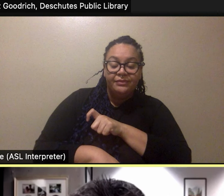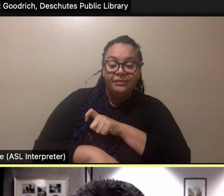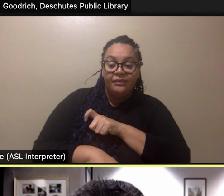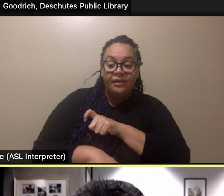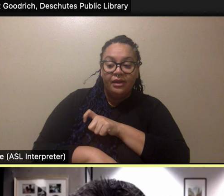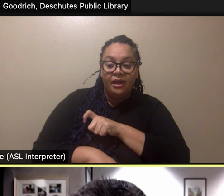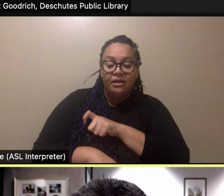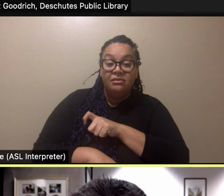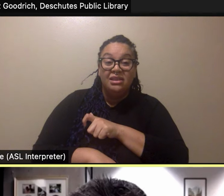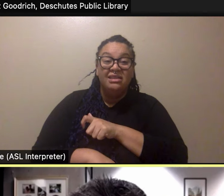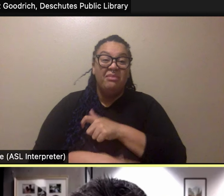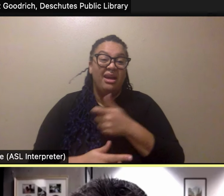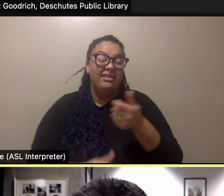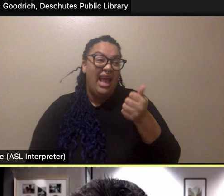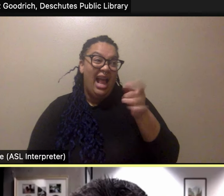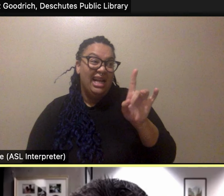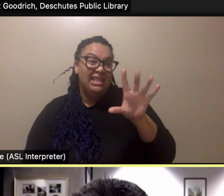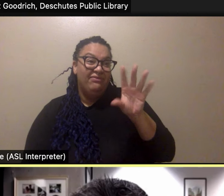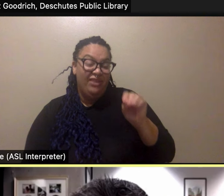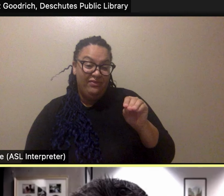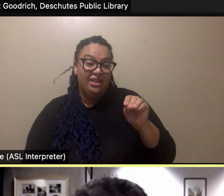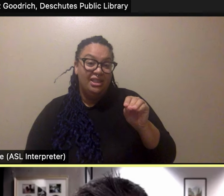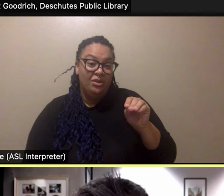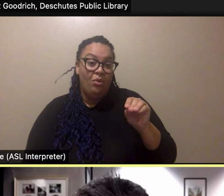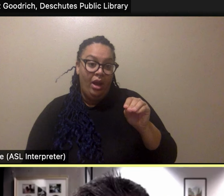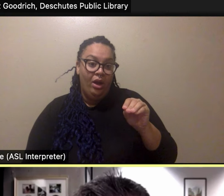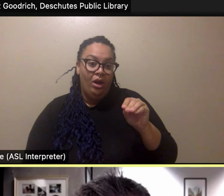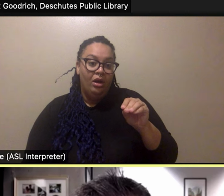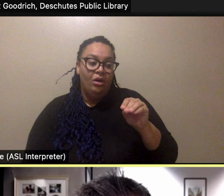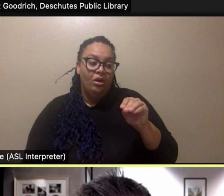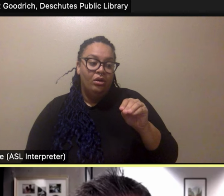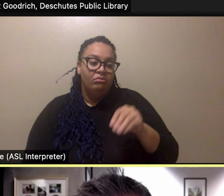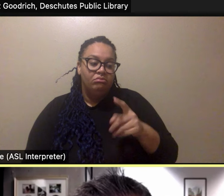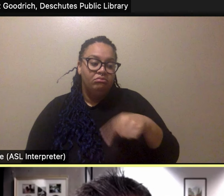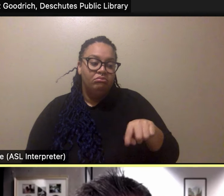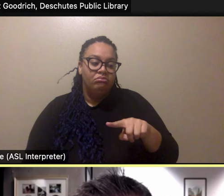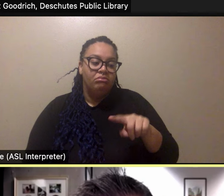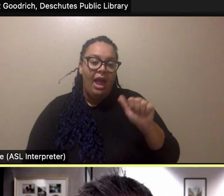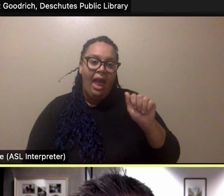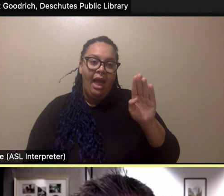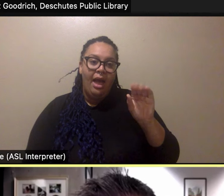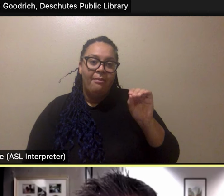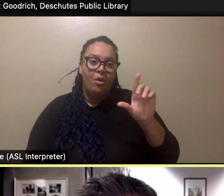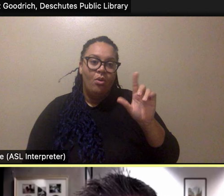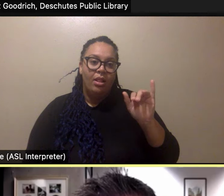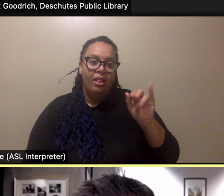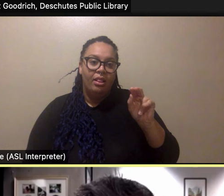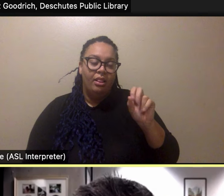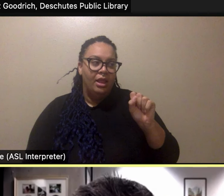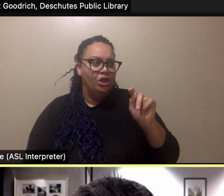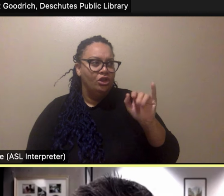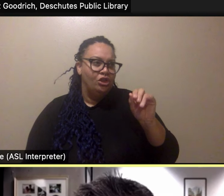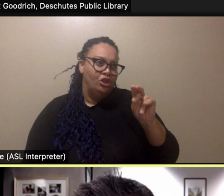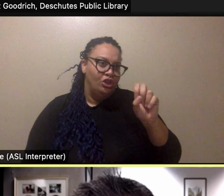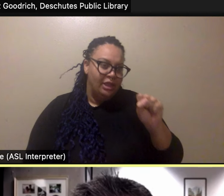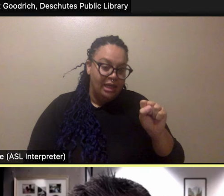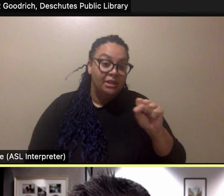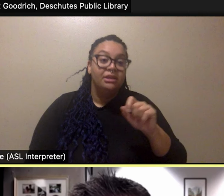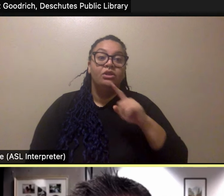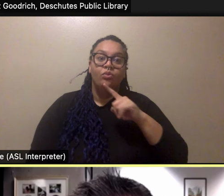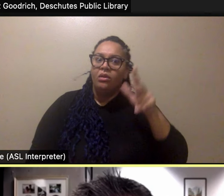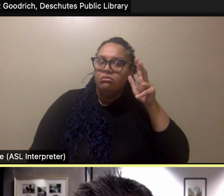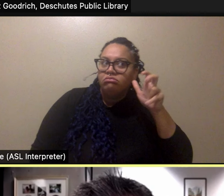This was about the 1850s where abolitionists had become prominent. And so some abolitionist lawyers picked up on this case and they